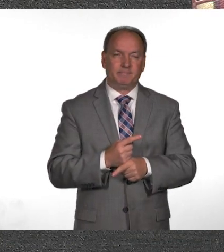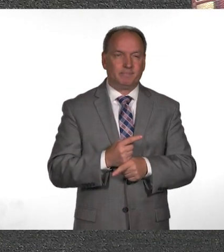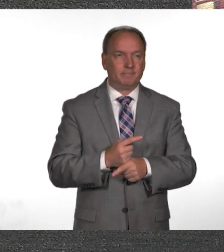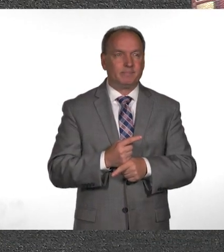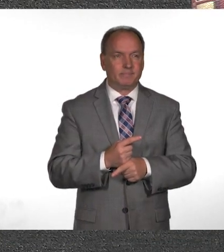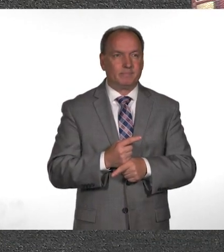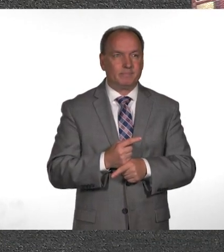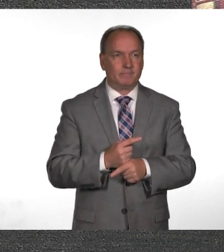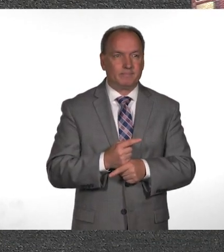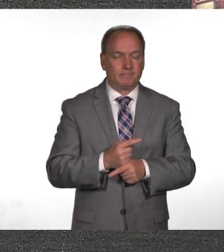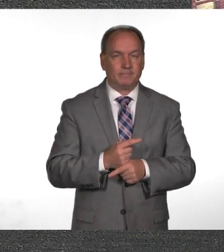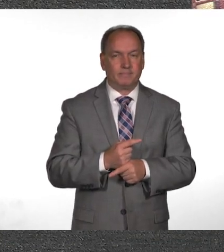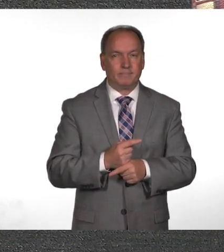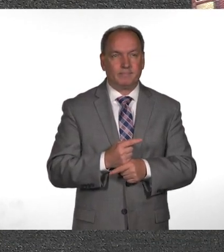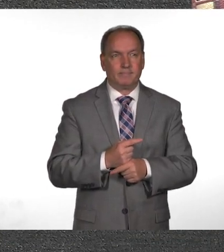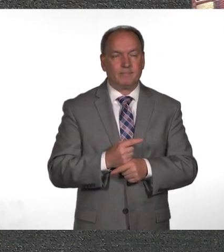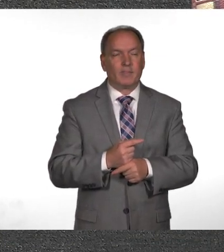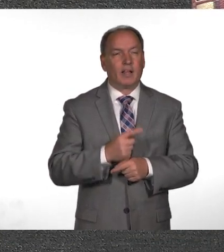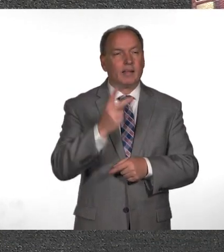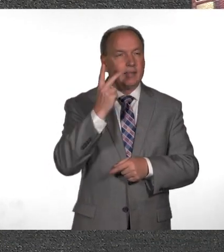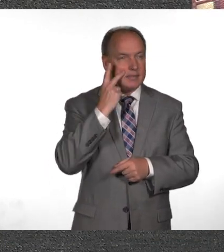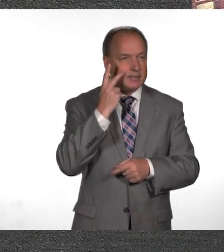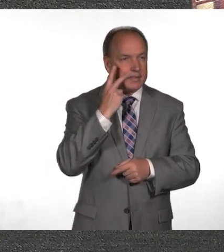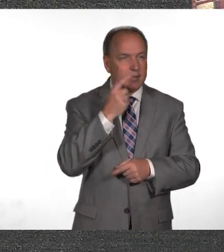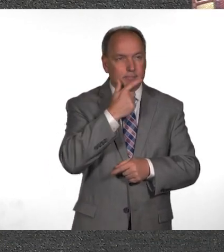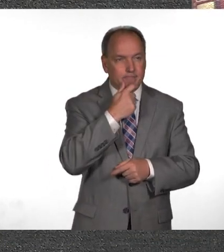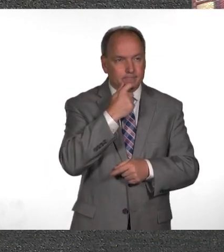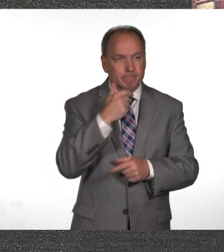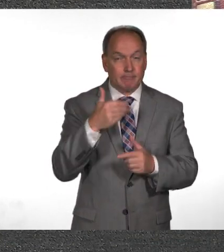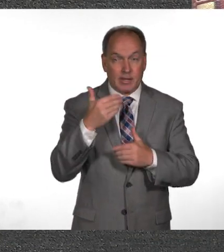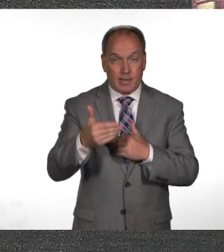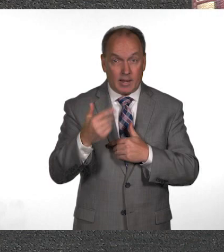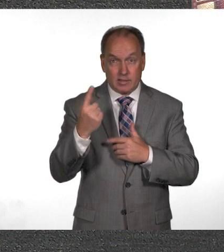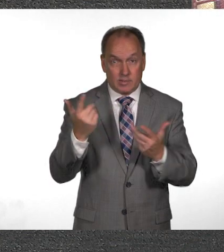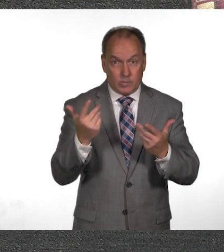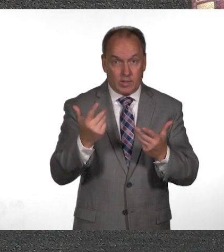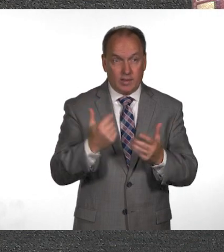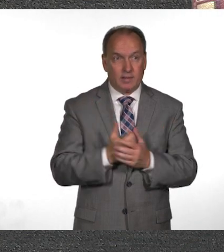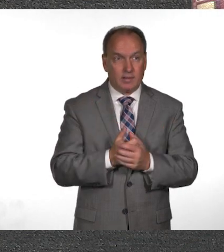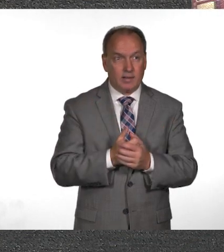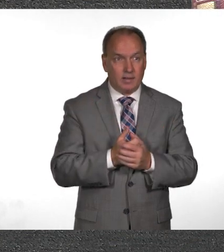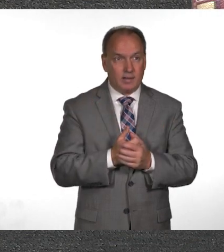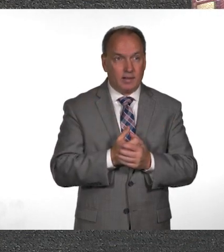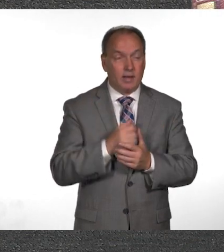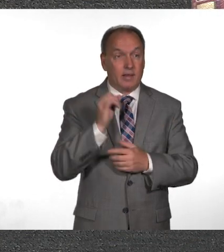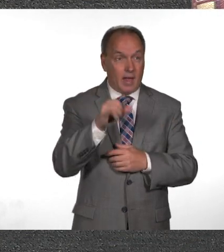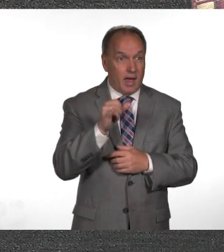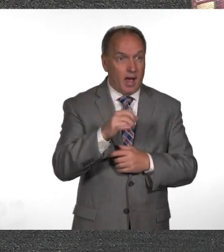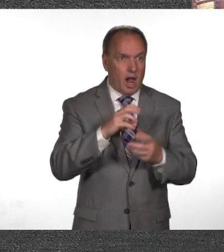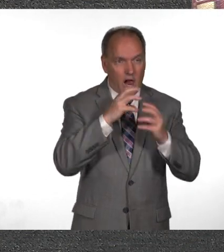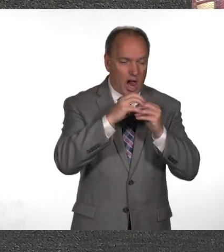in size to that one, is there? Let's see. Which one do you think would go next?